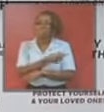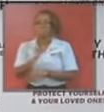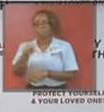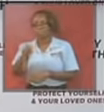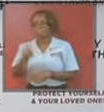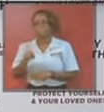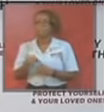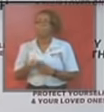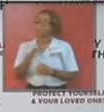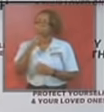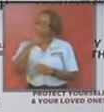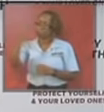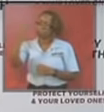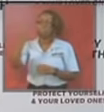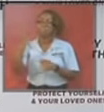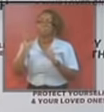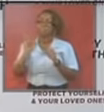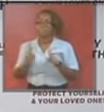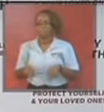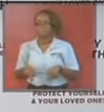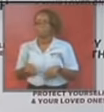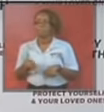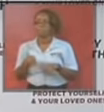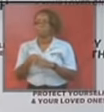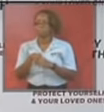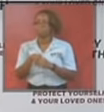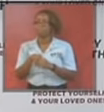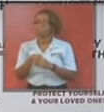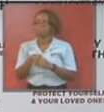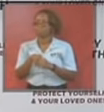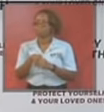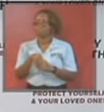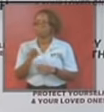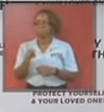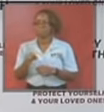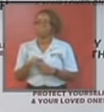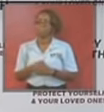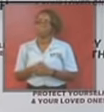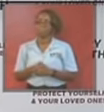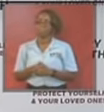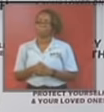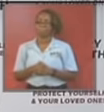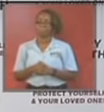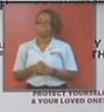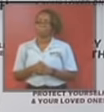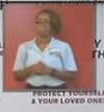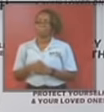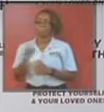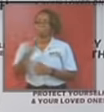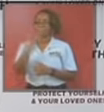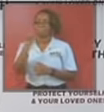much, CMO and Dr. Heinz. We go now to AZP News. We're ready for your questions, please.